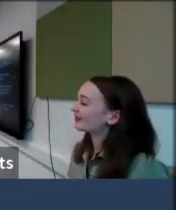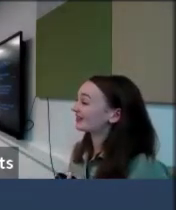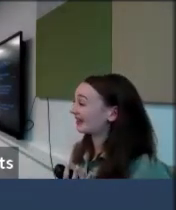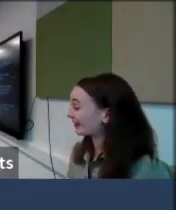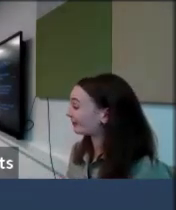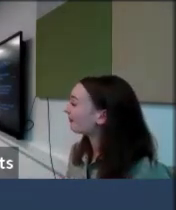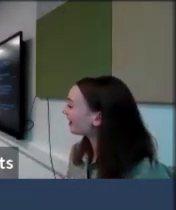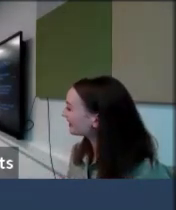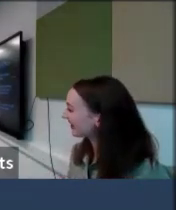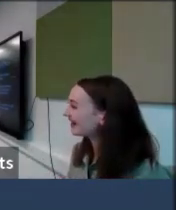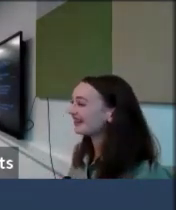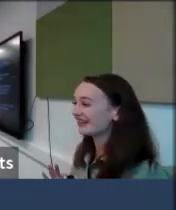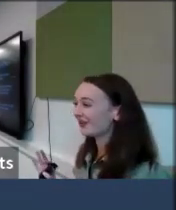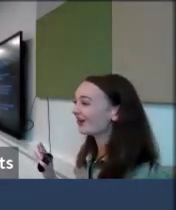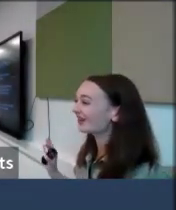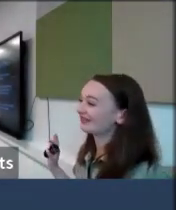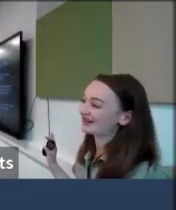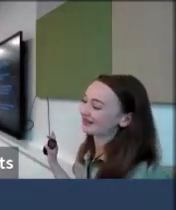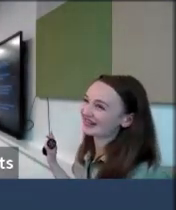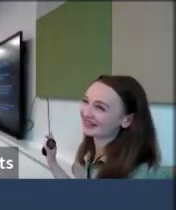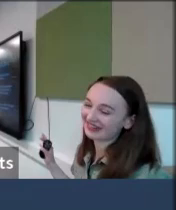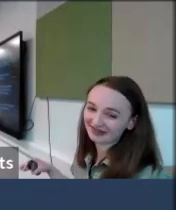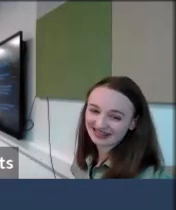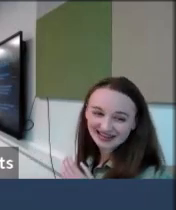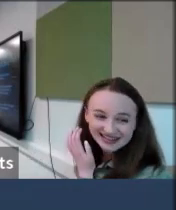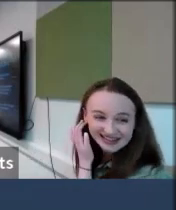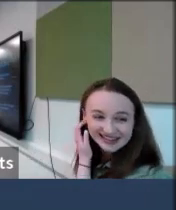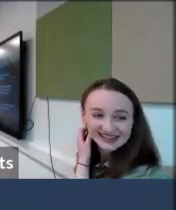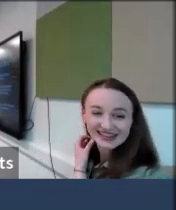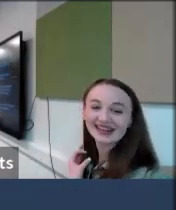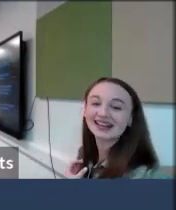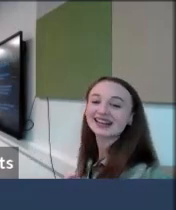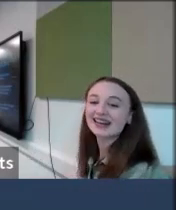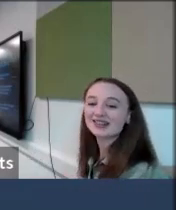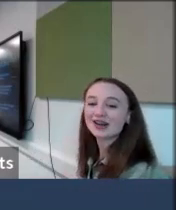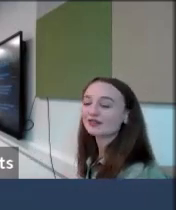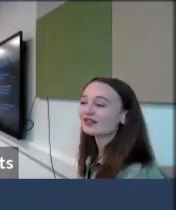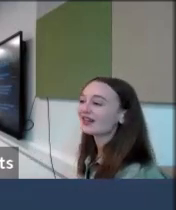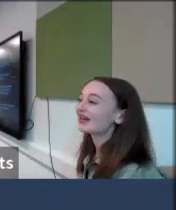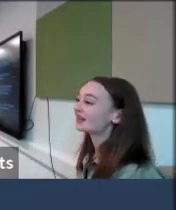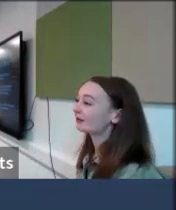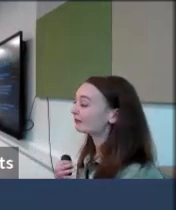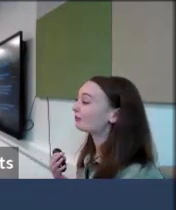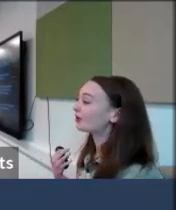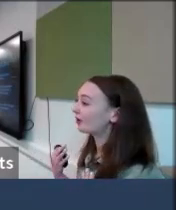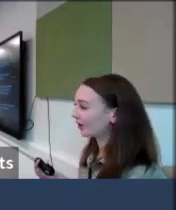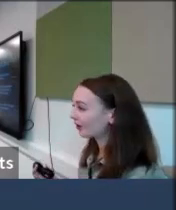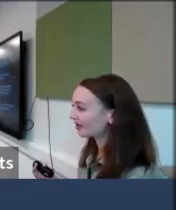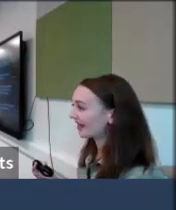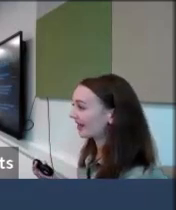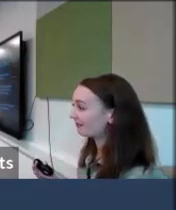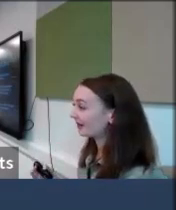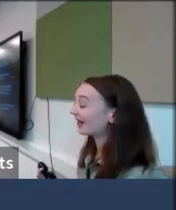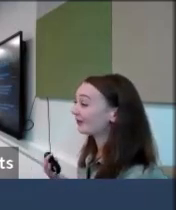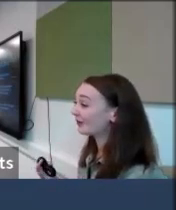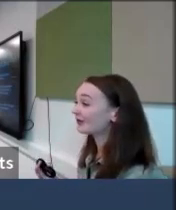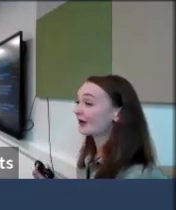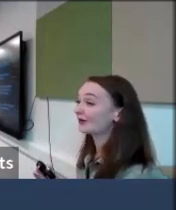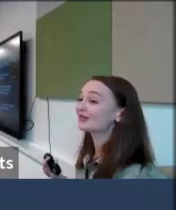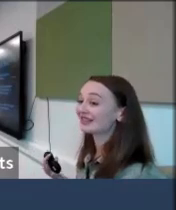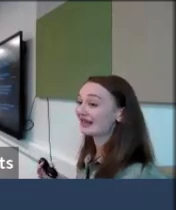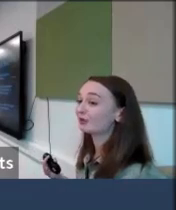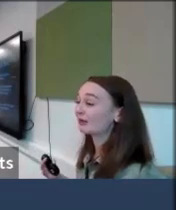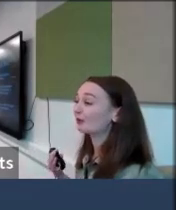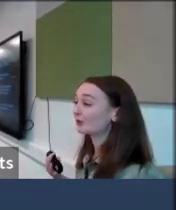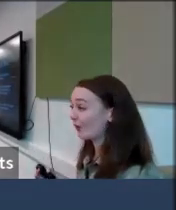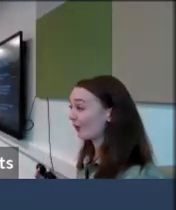delicious breakfast like they do at Partisan in York, if anybody needs a recommendation, it's often the case that we will become loyal to them. And